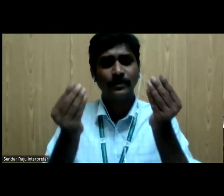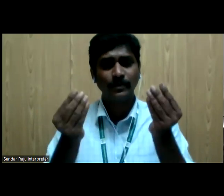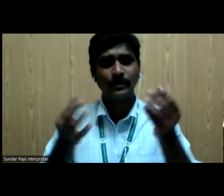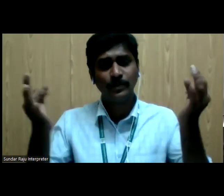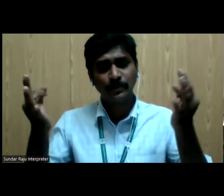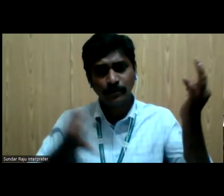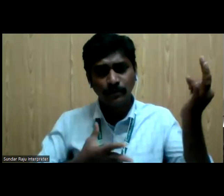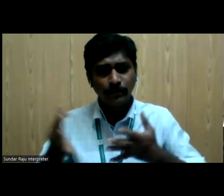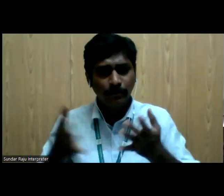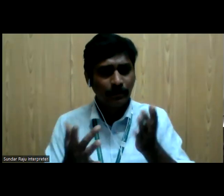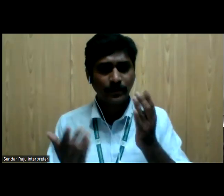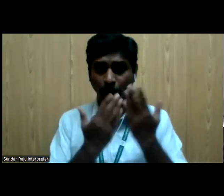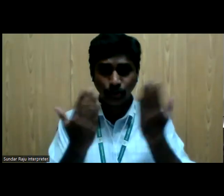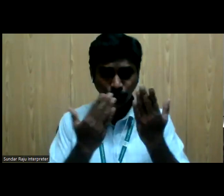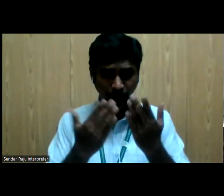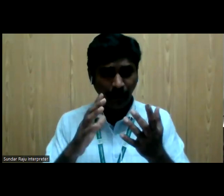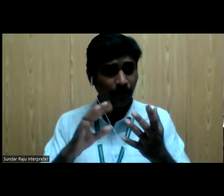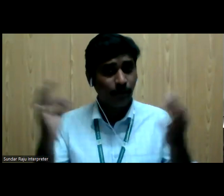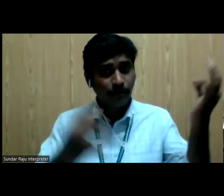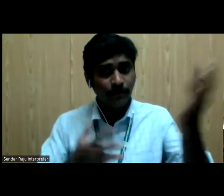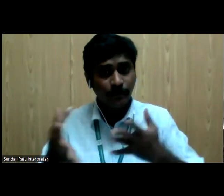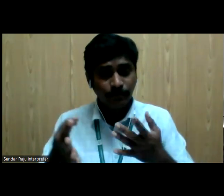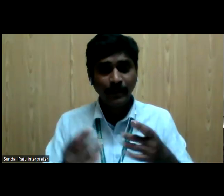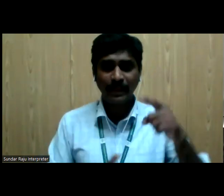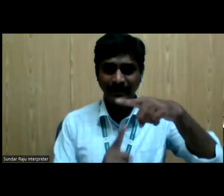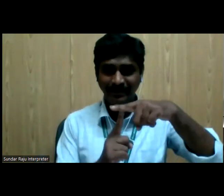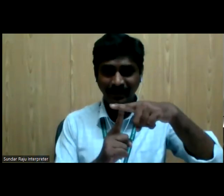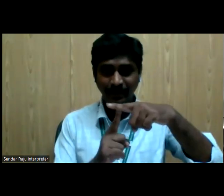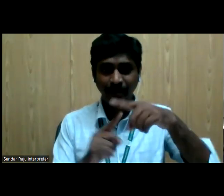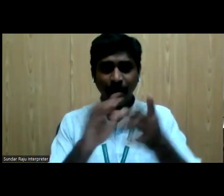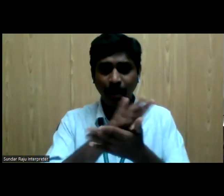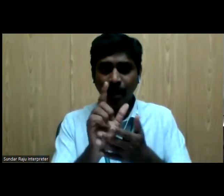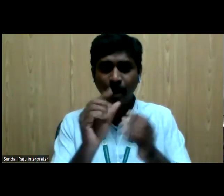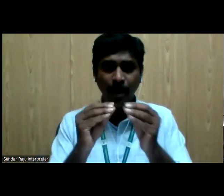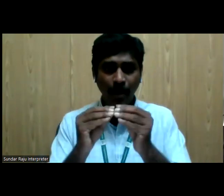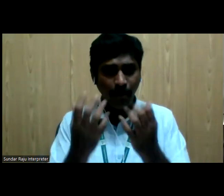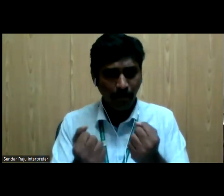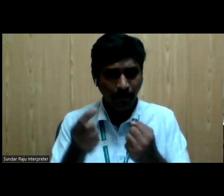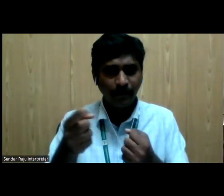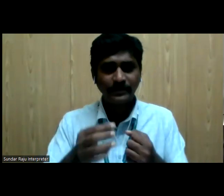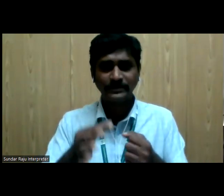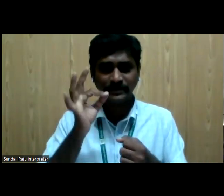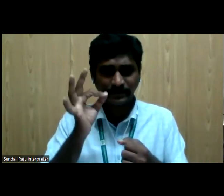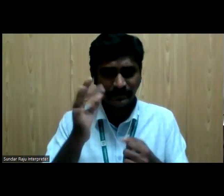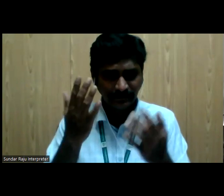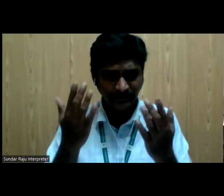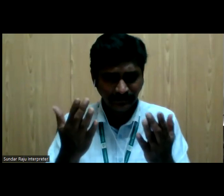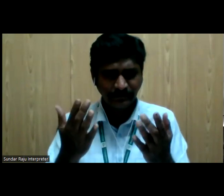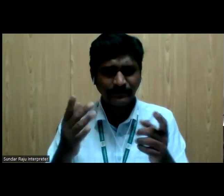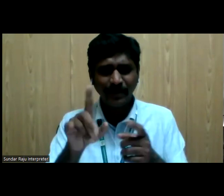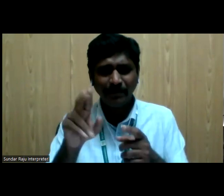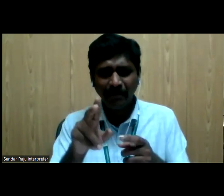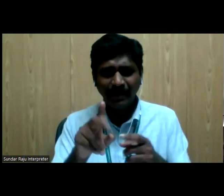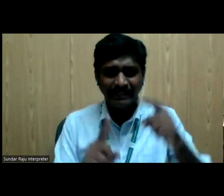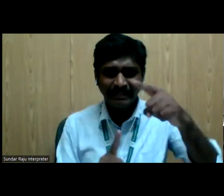of innovation institutions have been created, like the T-Hub and T-Works, etc. So one of the innovation institution is called